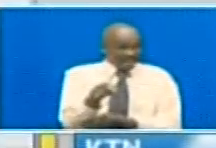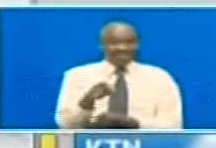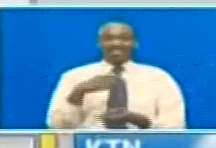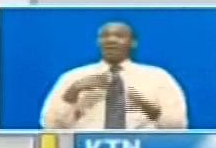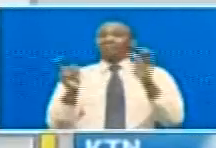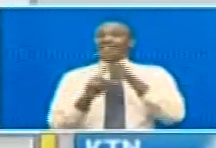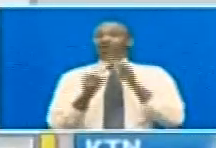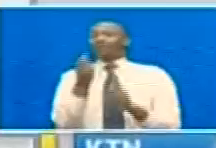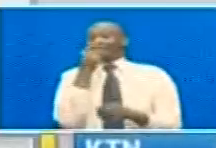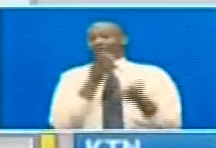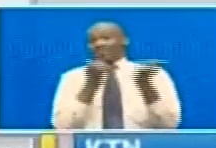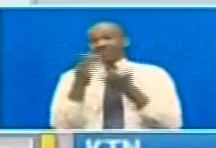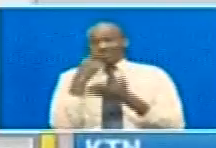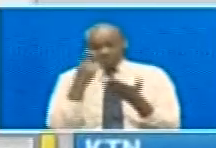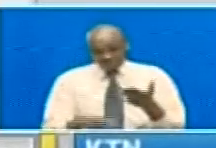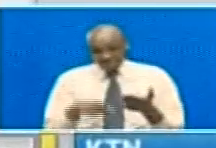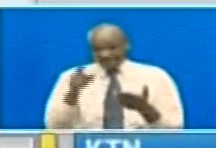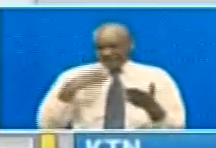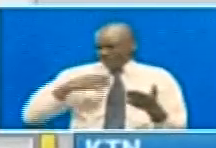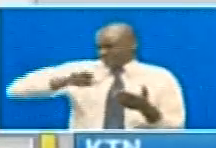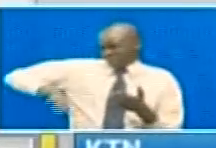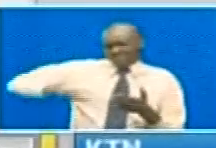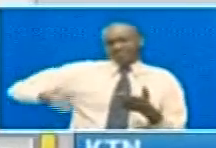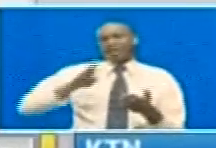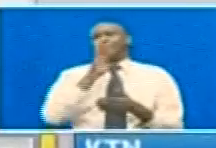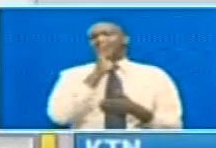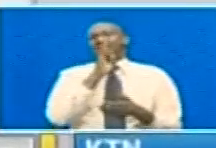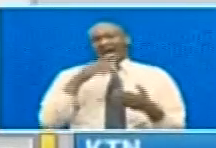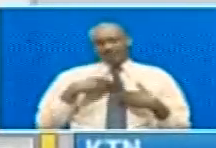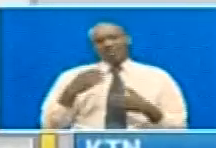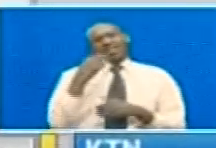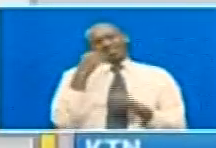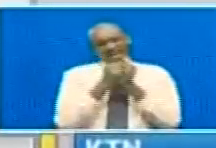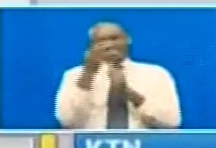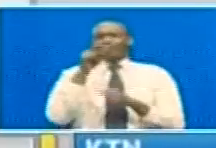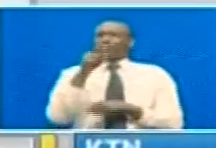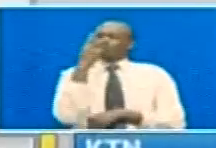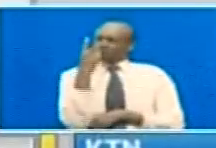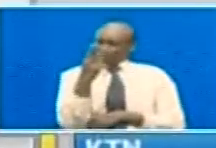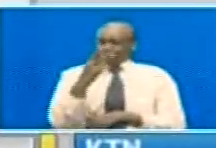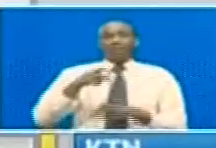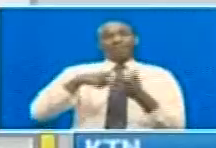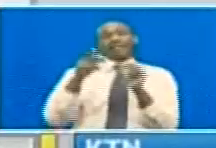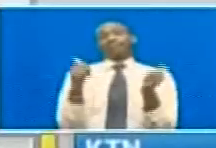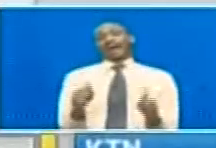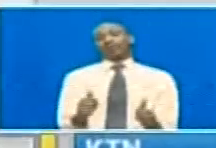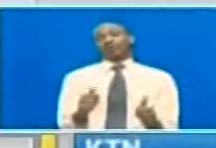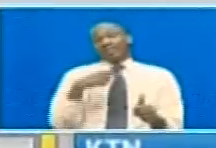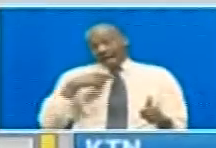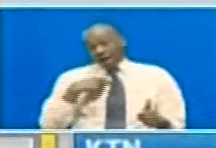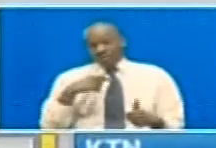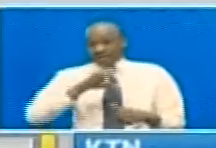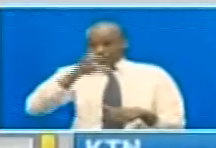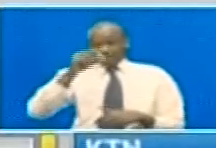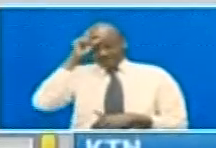of Medical Services remains saddled with pending bills amounting to 13.22 million shillings, which the county governments have declined to inherit and